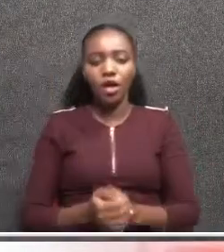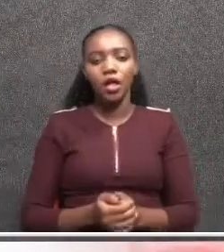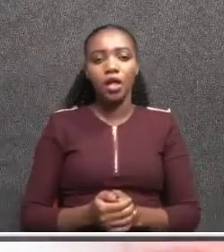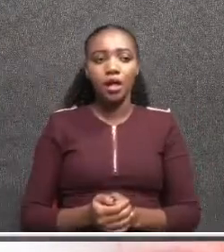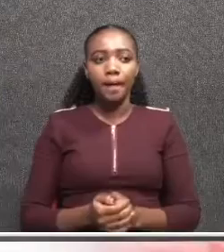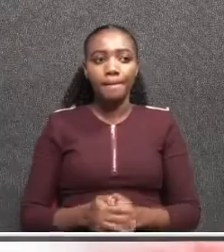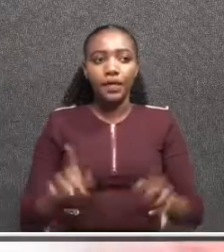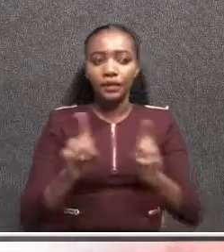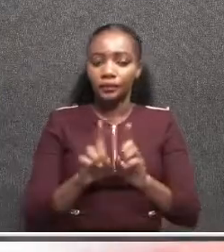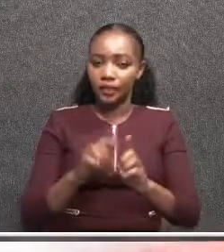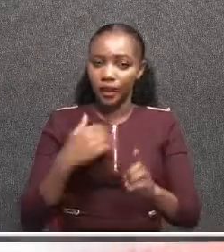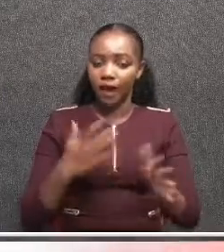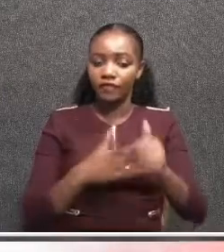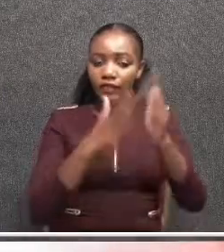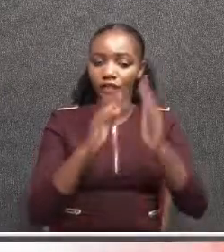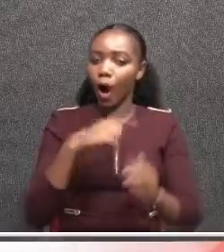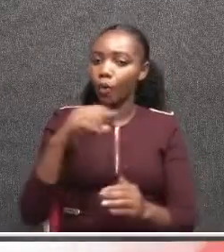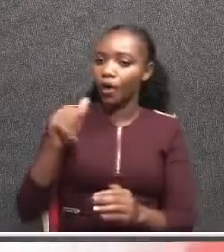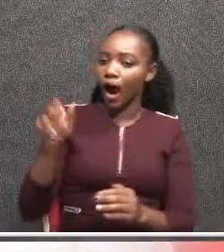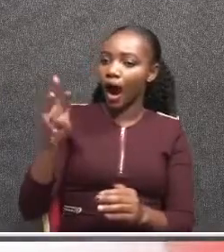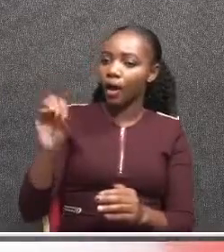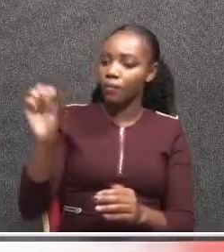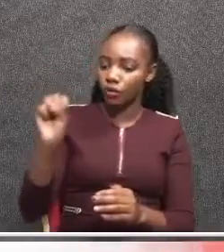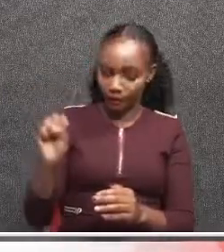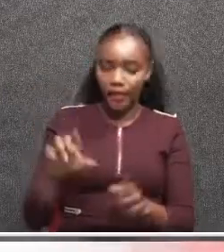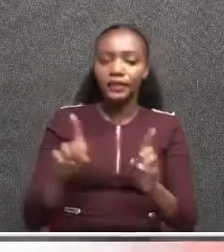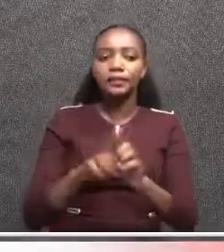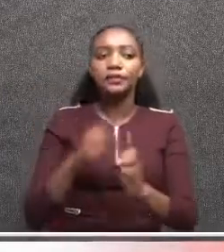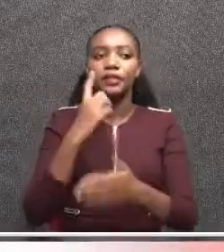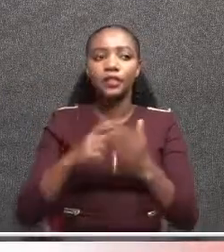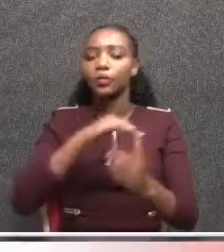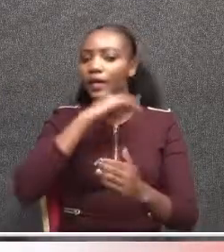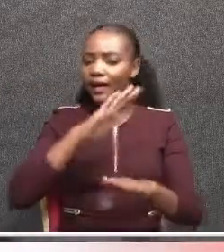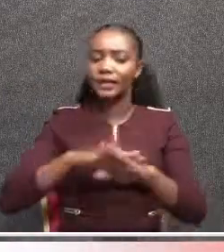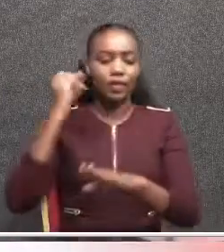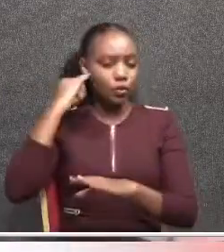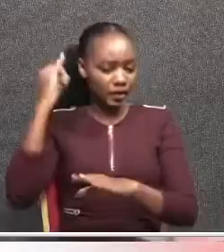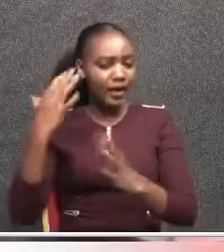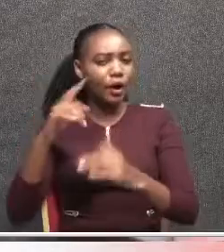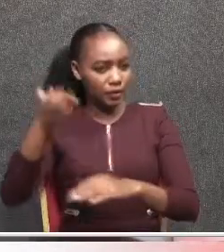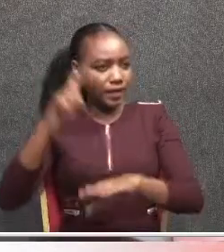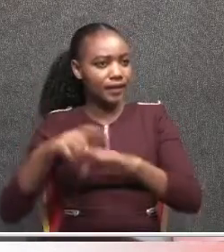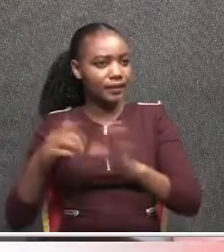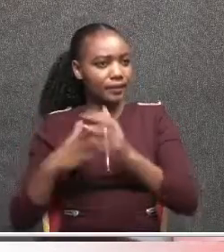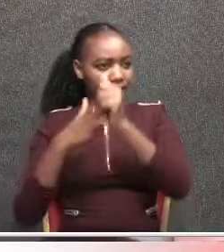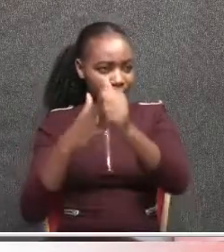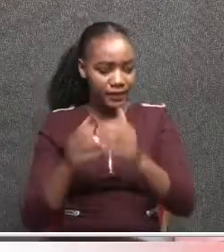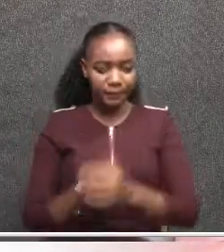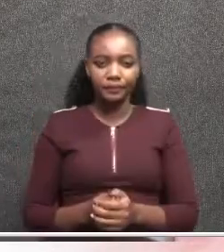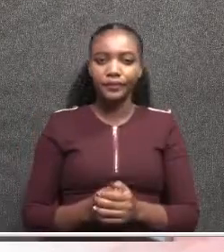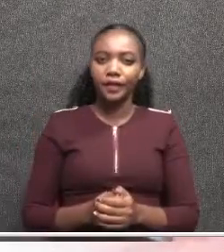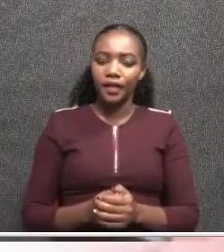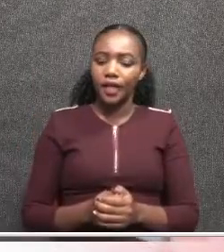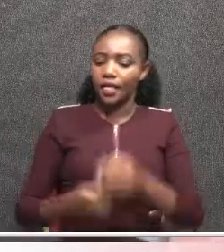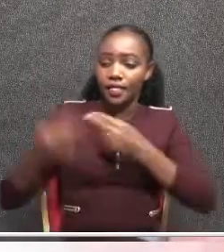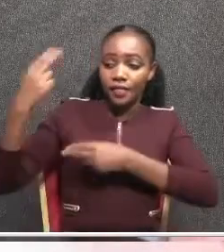by National Assembly Majority Leader Amos Kimunya, the leaders say Raila is an idea whose time has come. The history towards this meeting